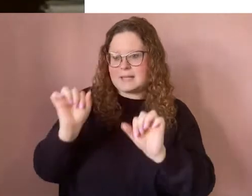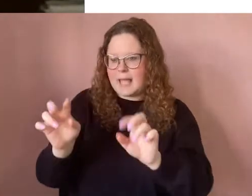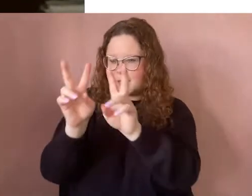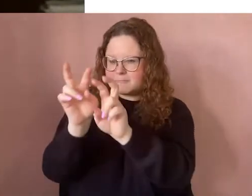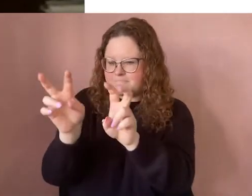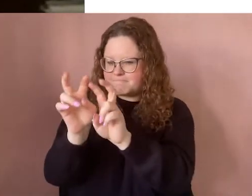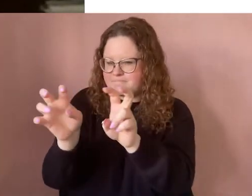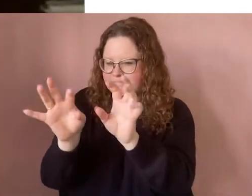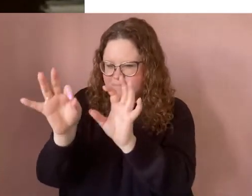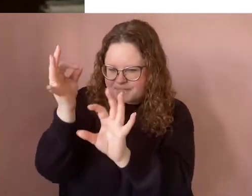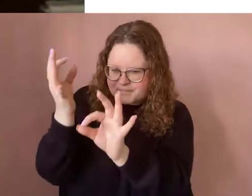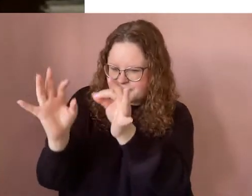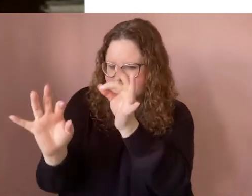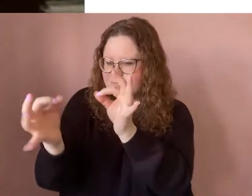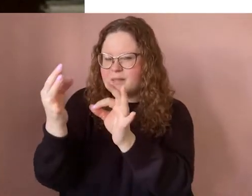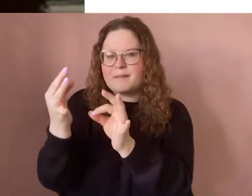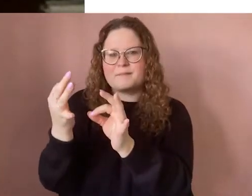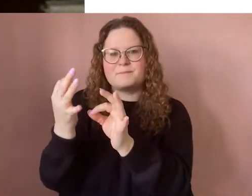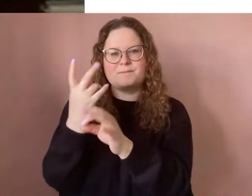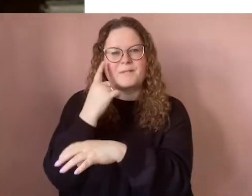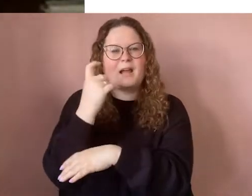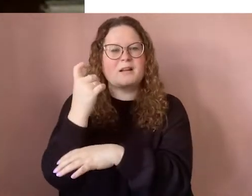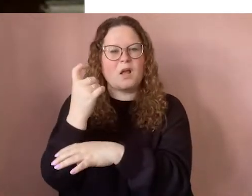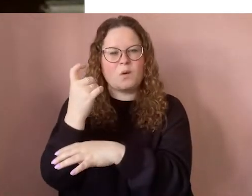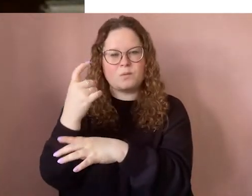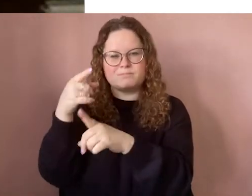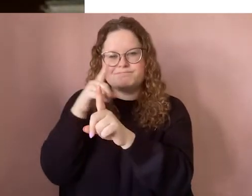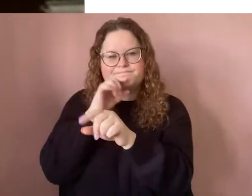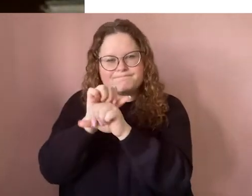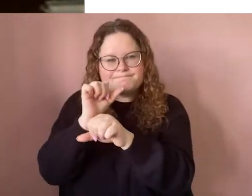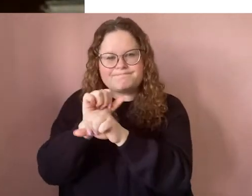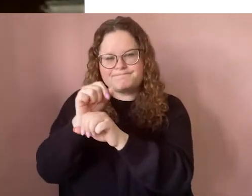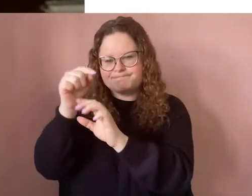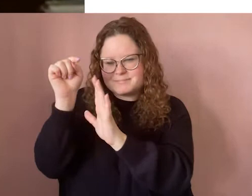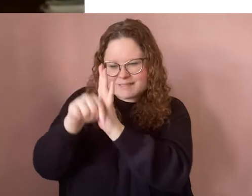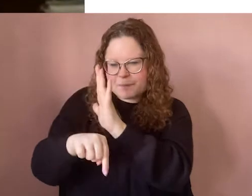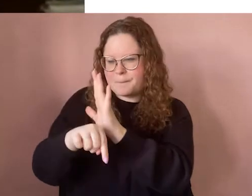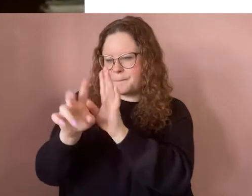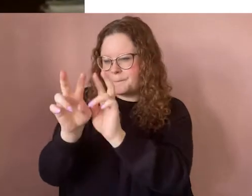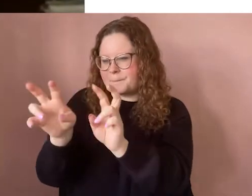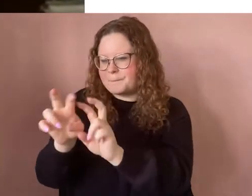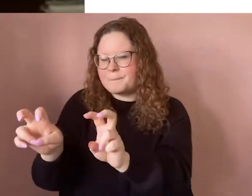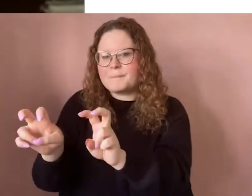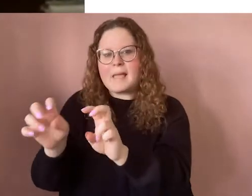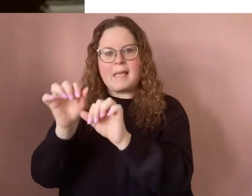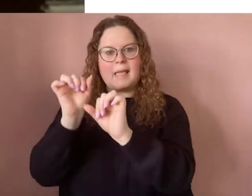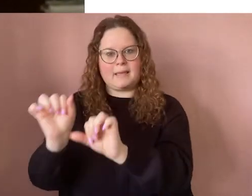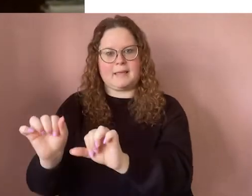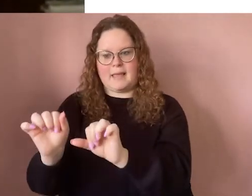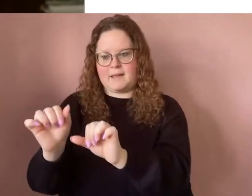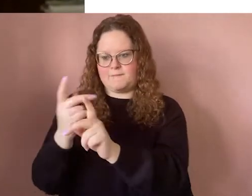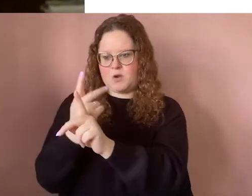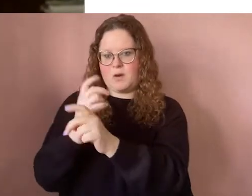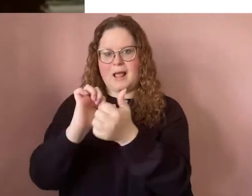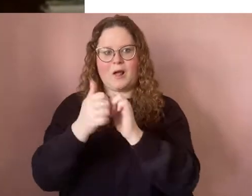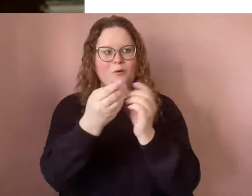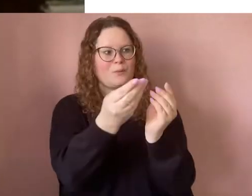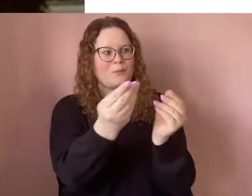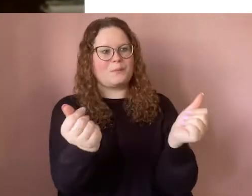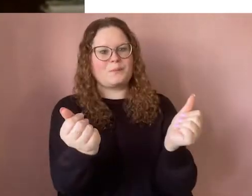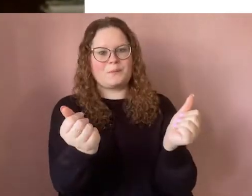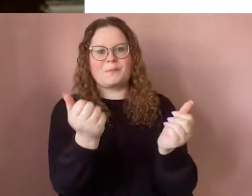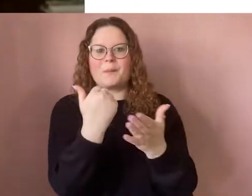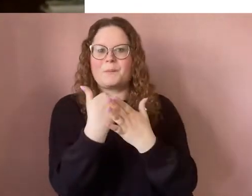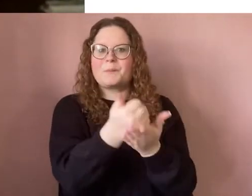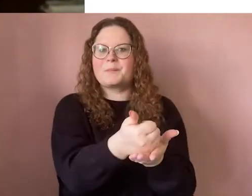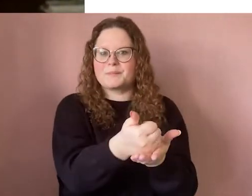be ultimately the way in which we find the solutions, real solutions, not just treatments that work or may work or